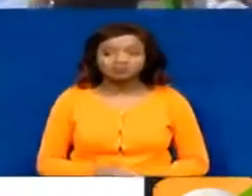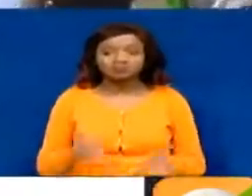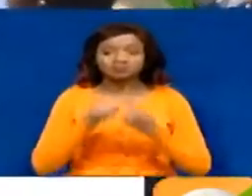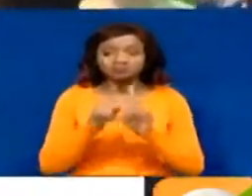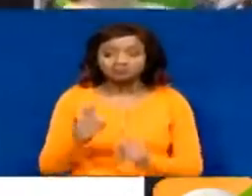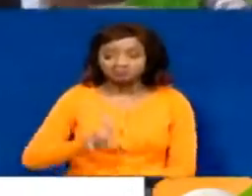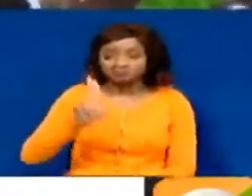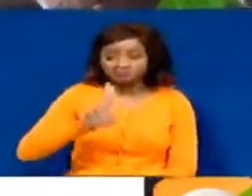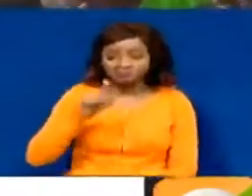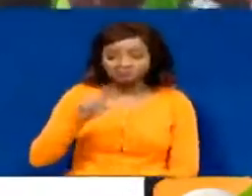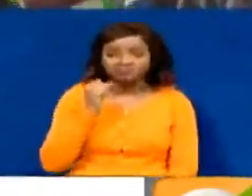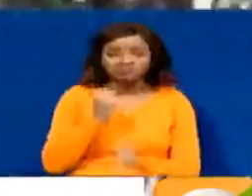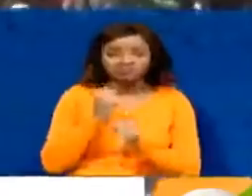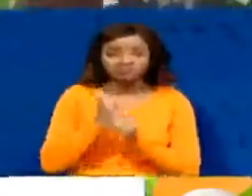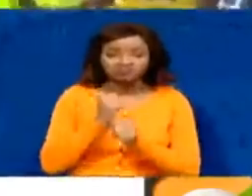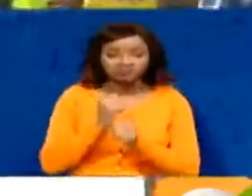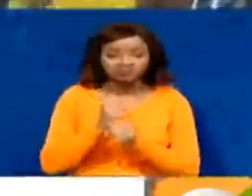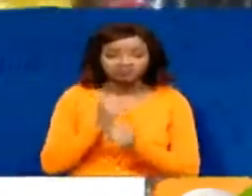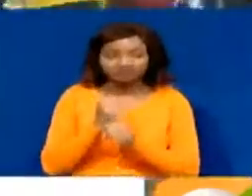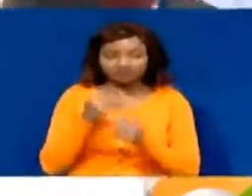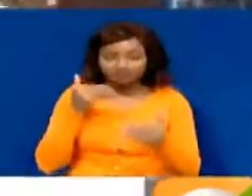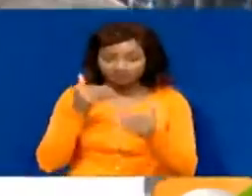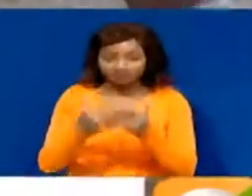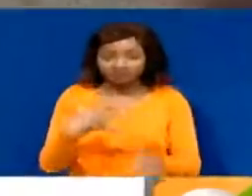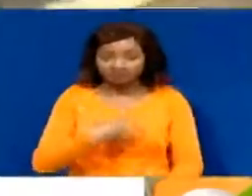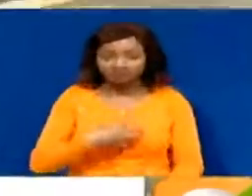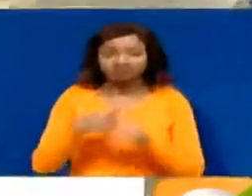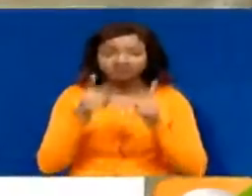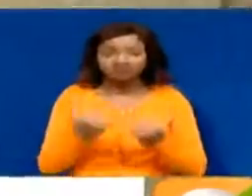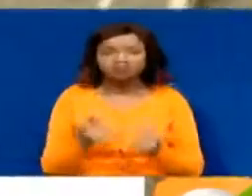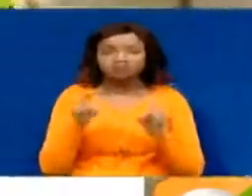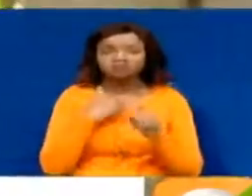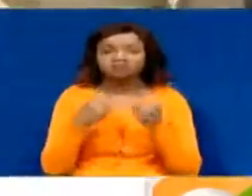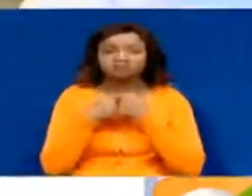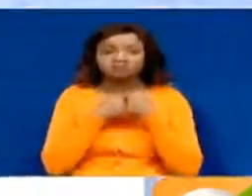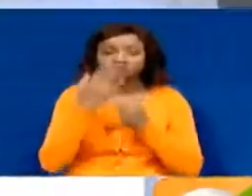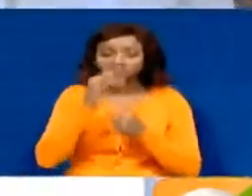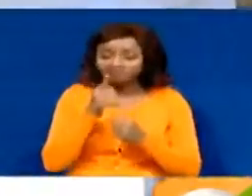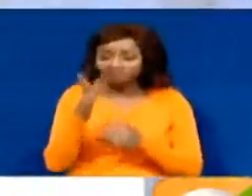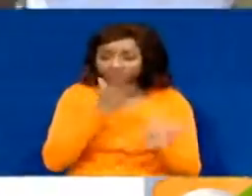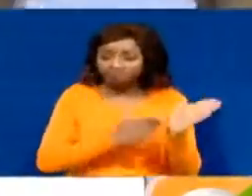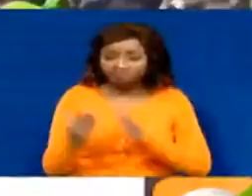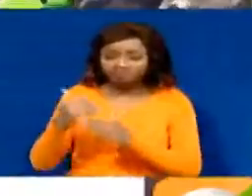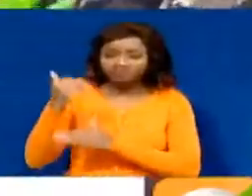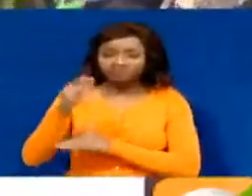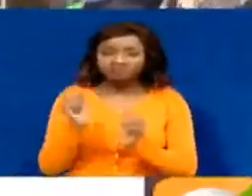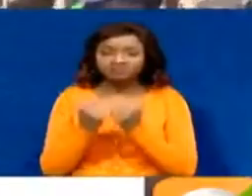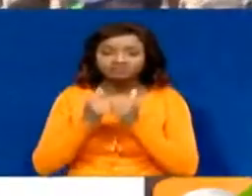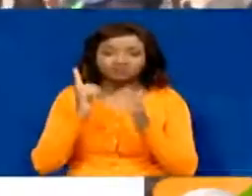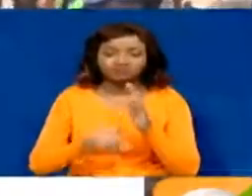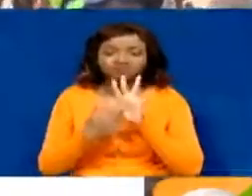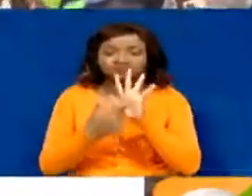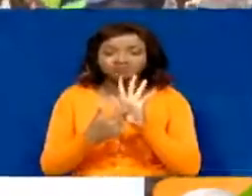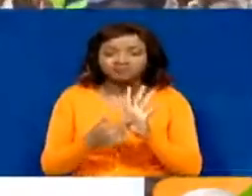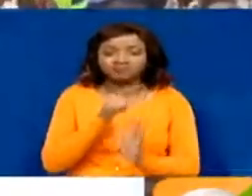President Uhuru Kenyatta, serving his sunset days in office, was in the line of fire for allegedly plotting his succession plan. The Kenya